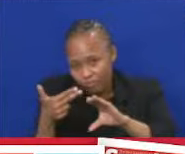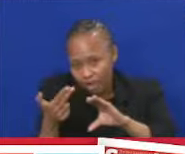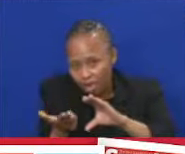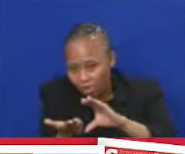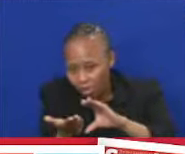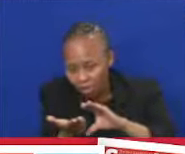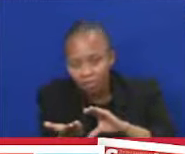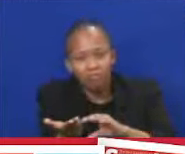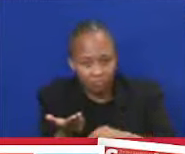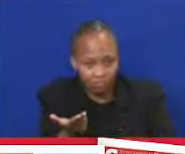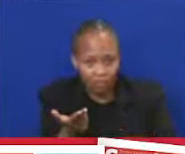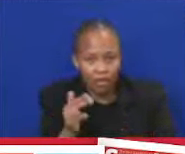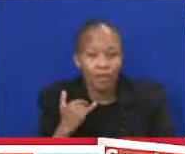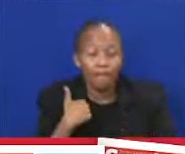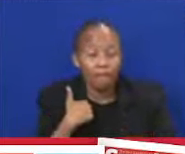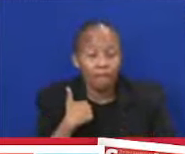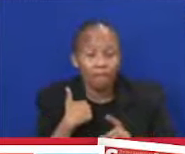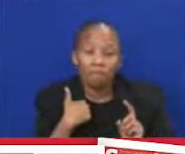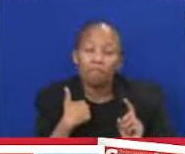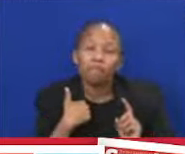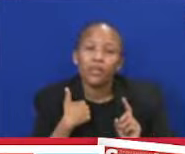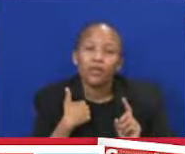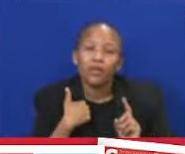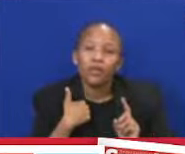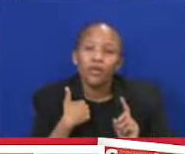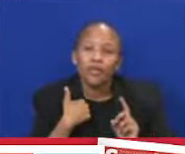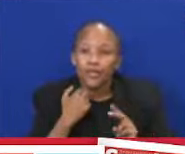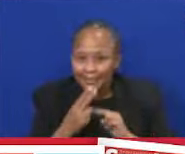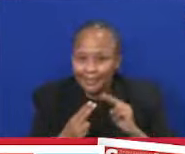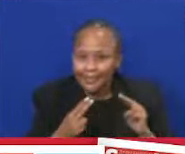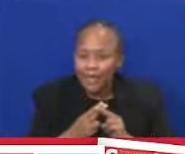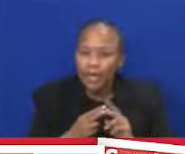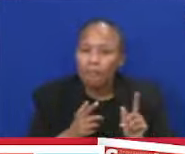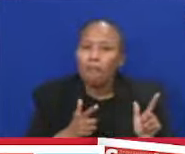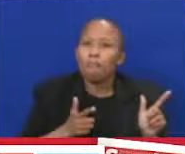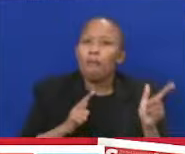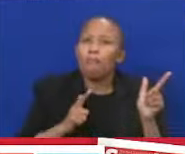were also two rifles that